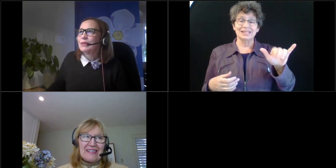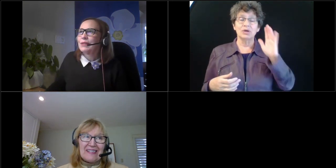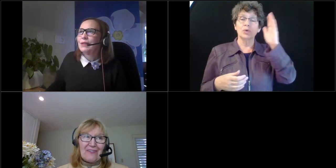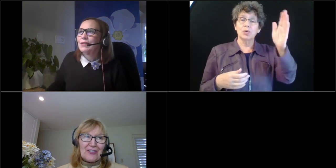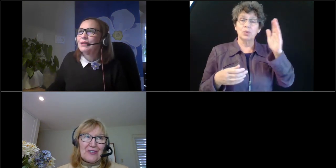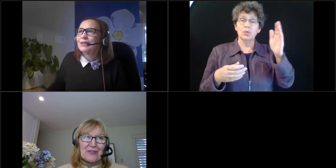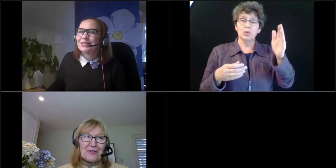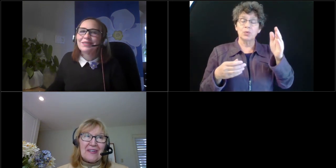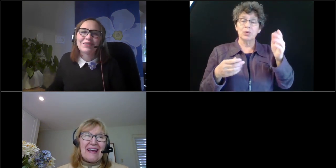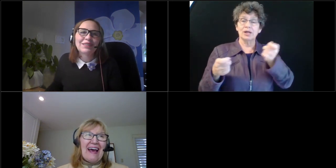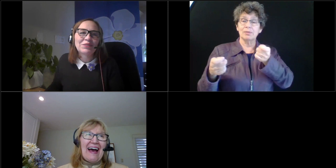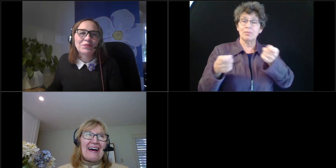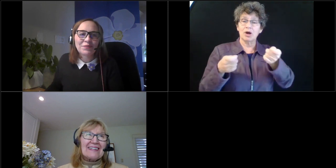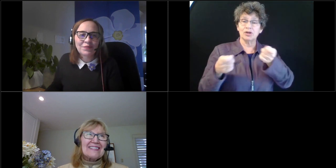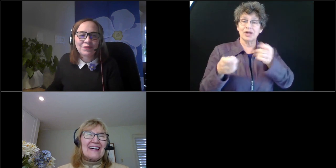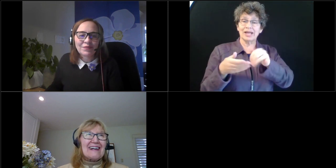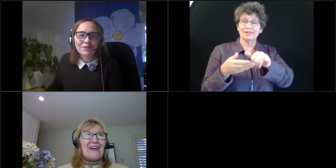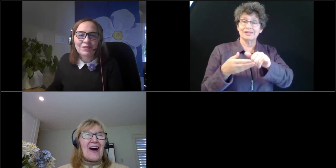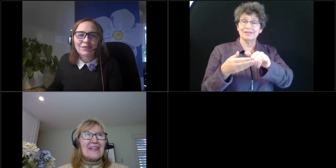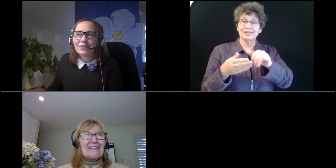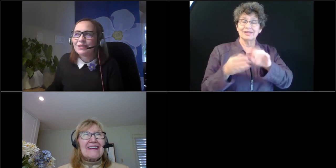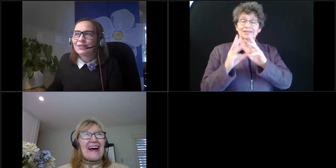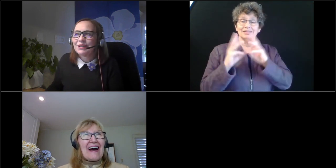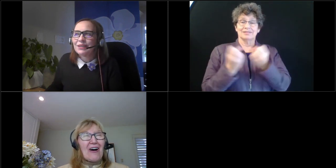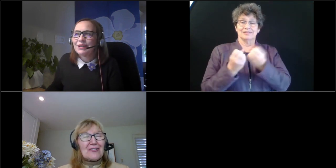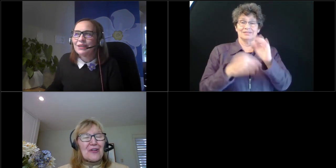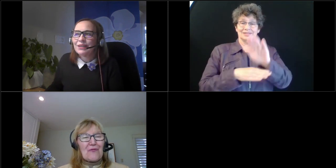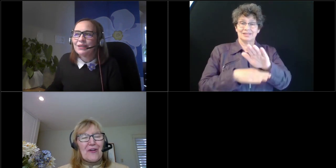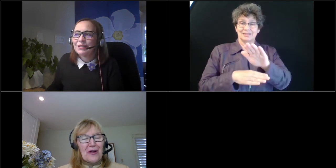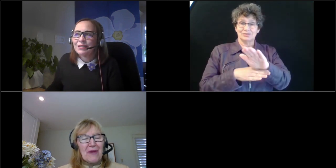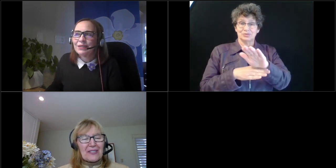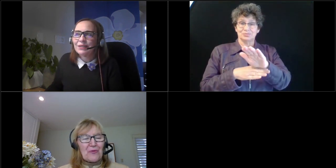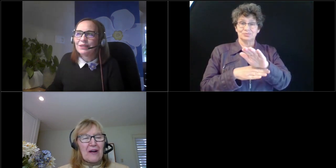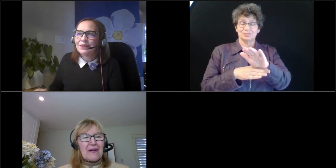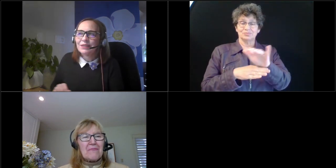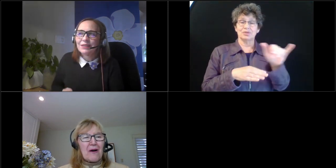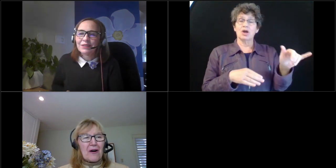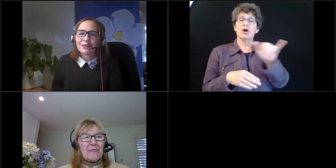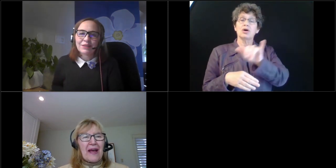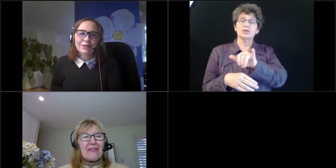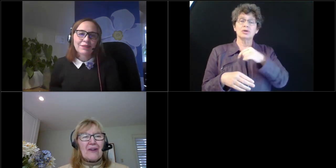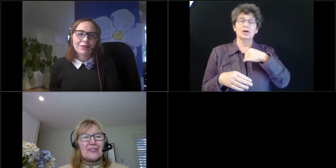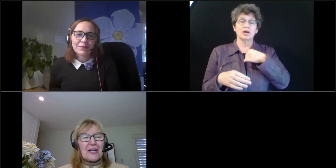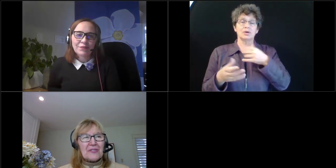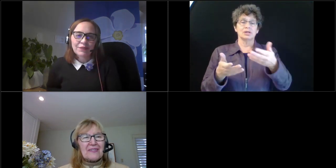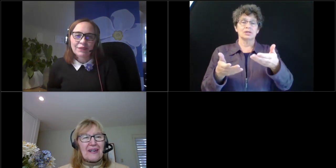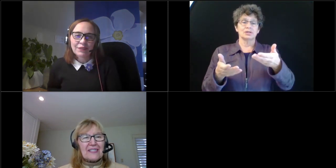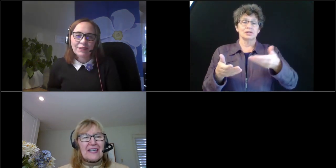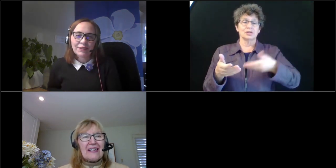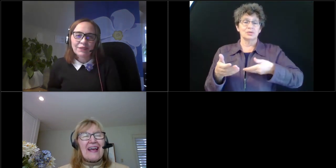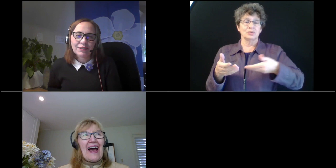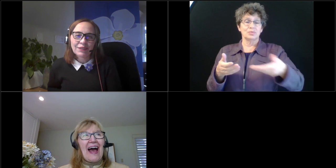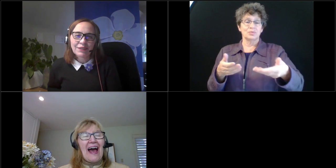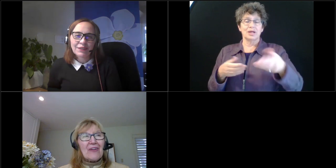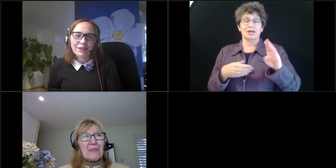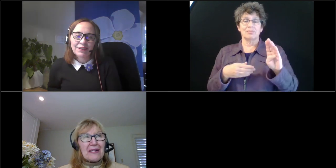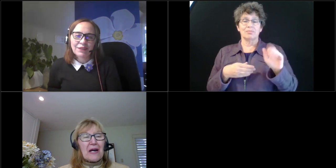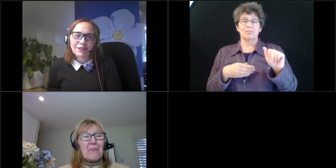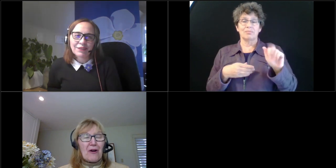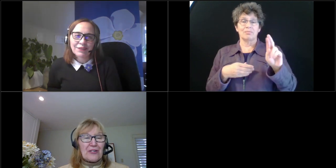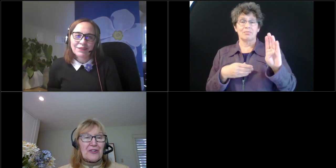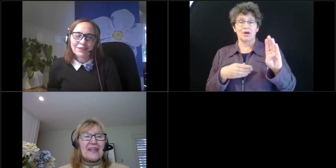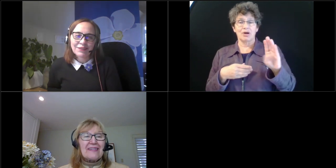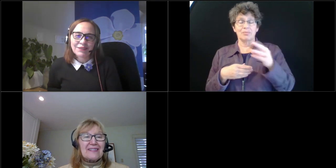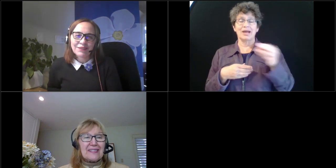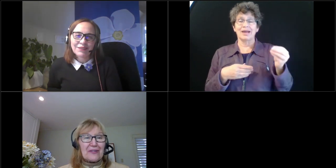us this afternoon. And also very much welcome Barb and the Alzheimer's Society, having been